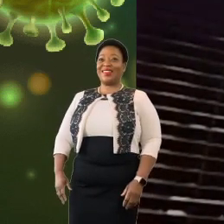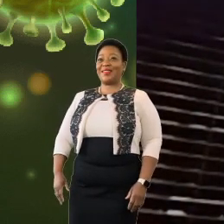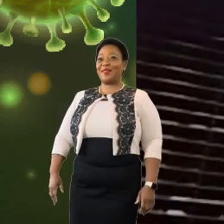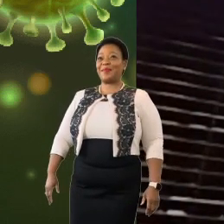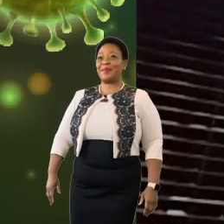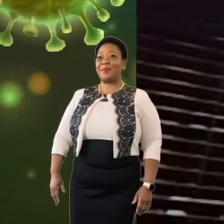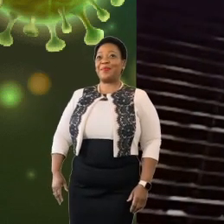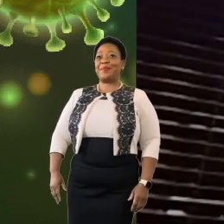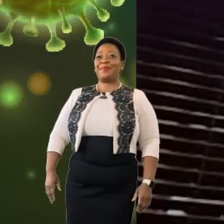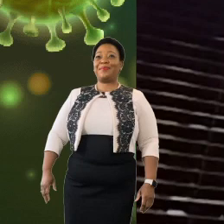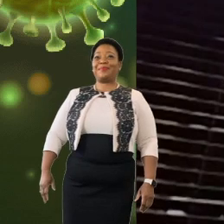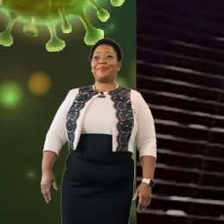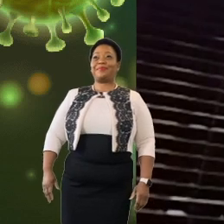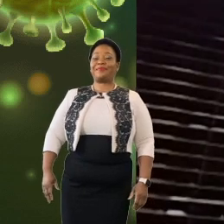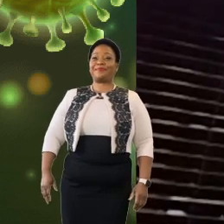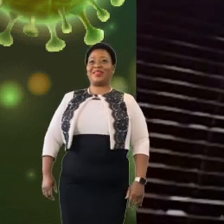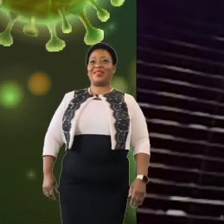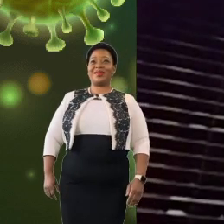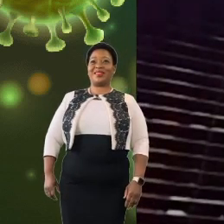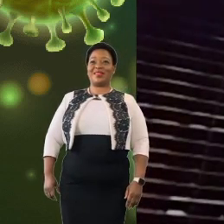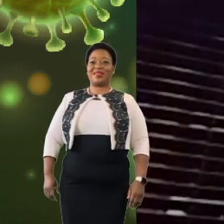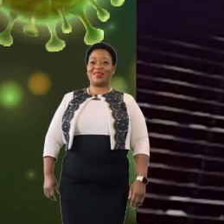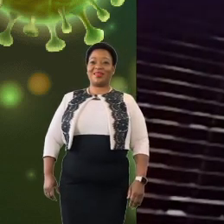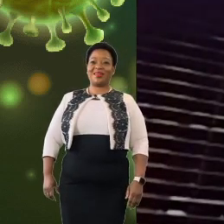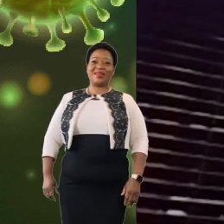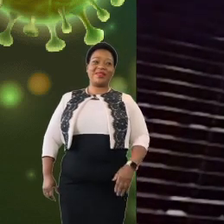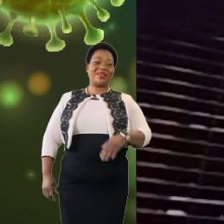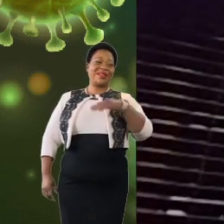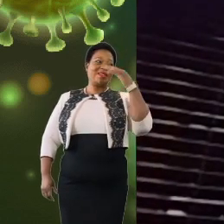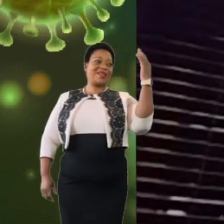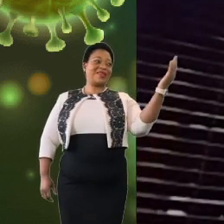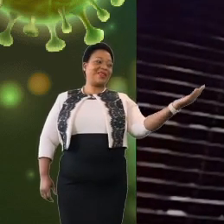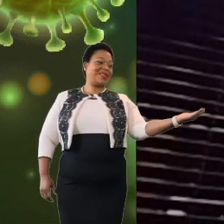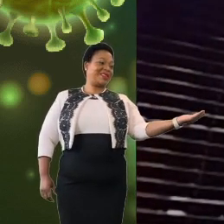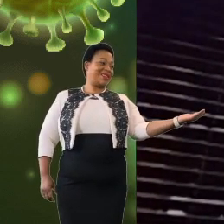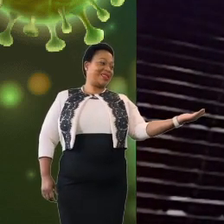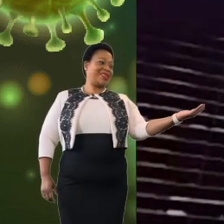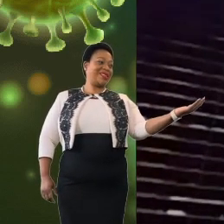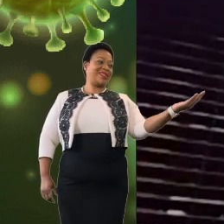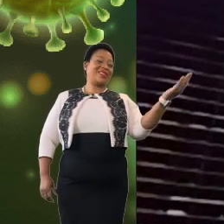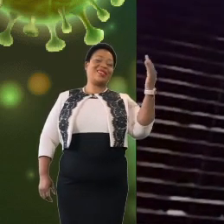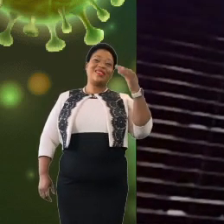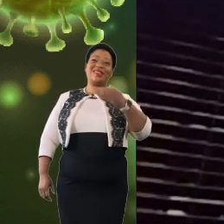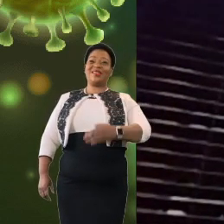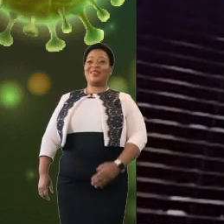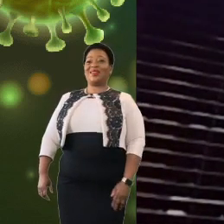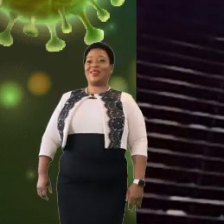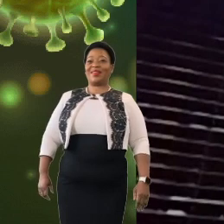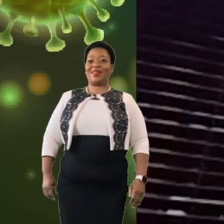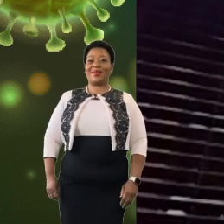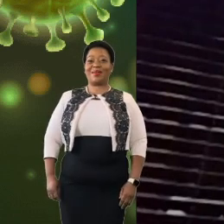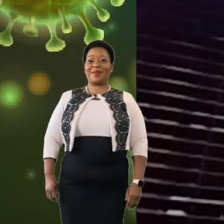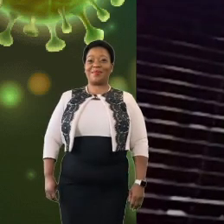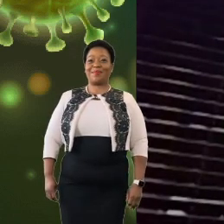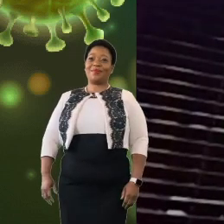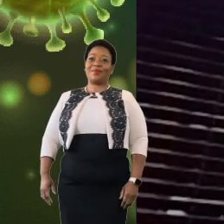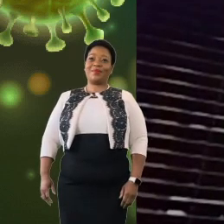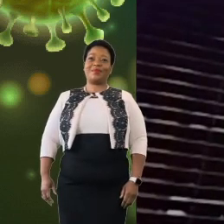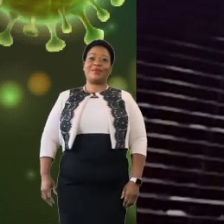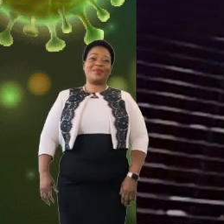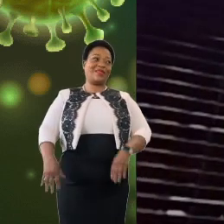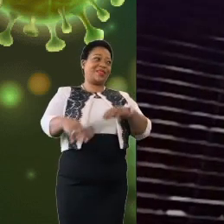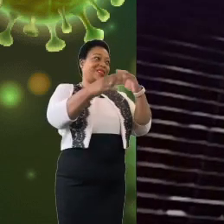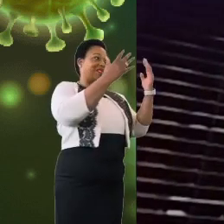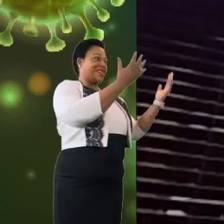to Tebogo. Thank you very much for your time. I know that it was the last minute, but what we have requested